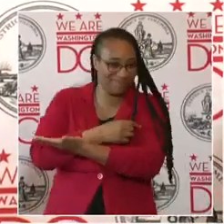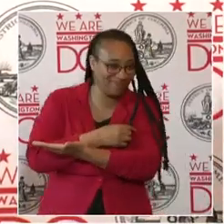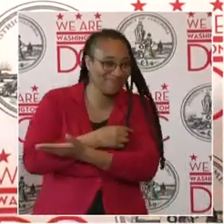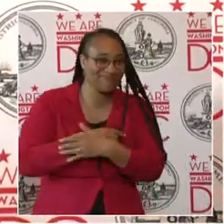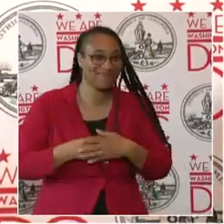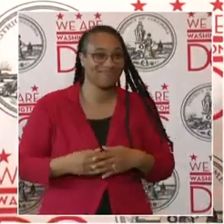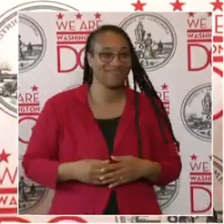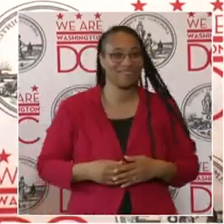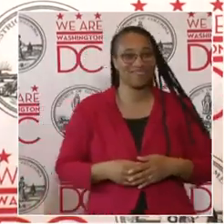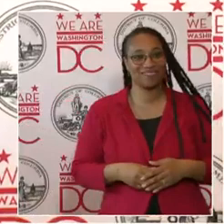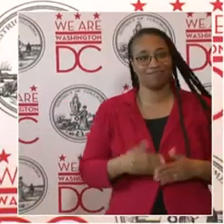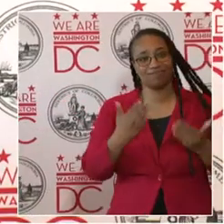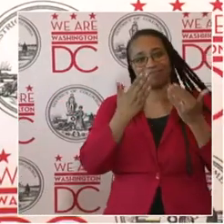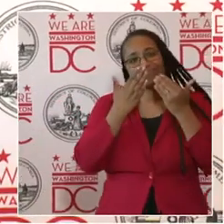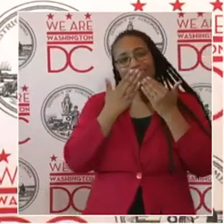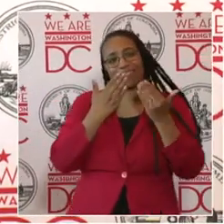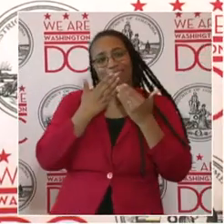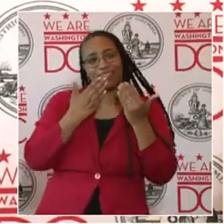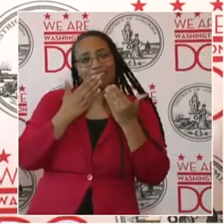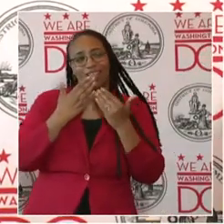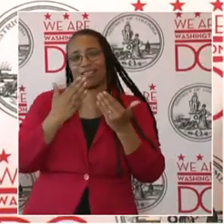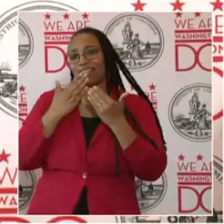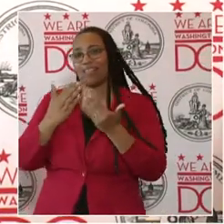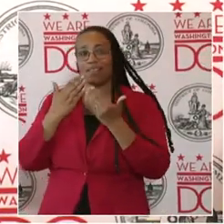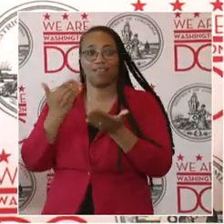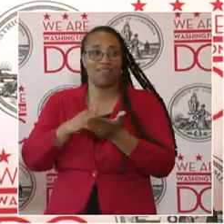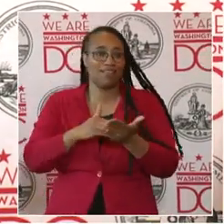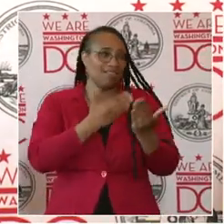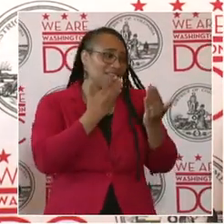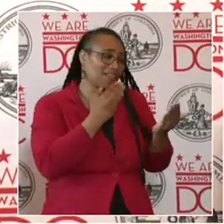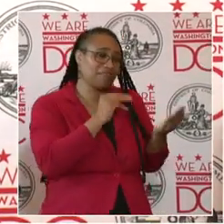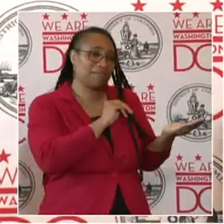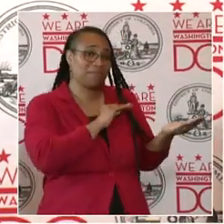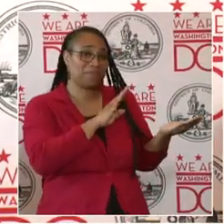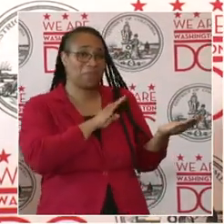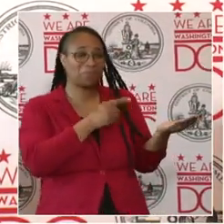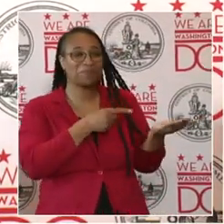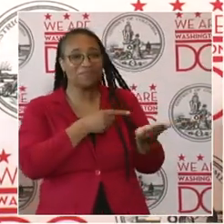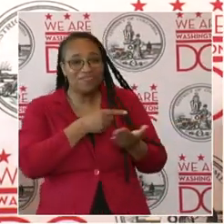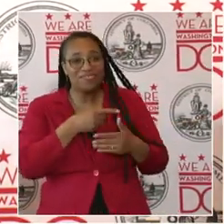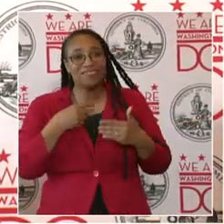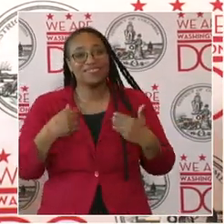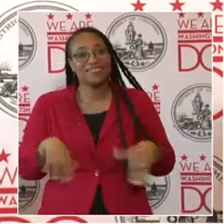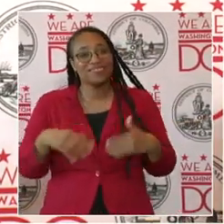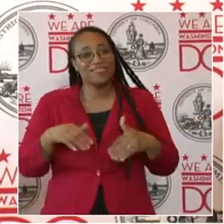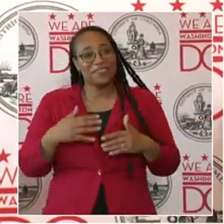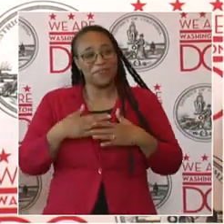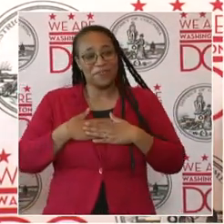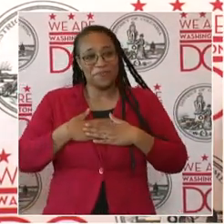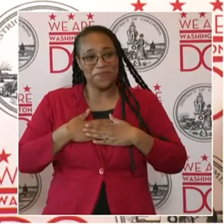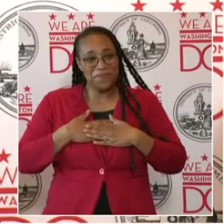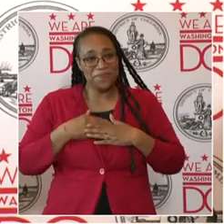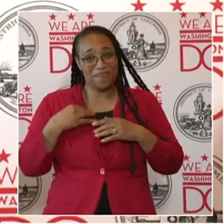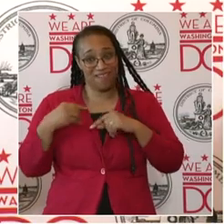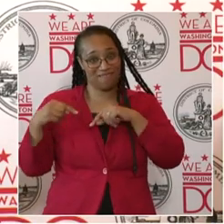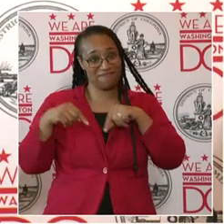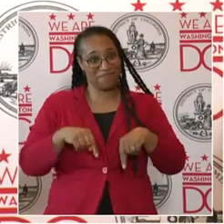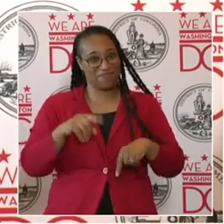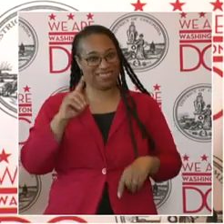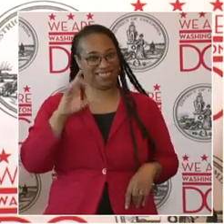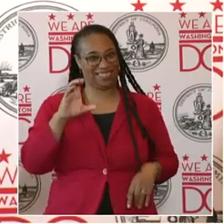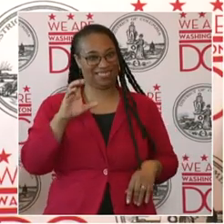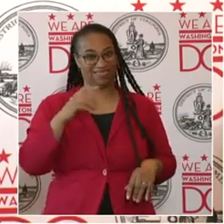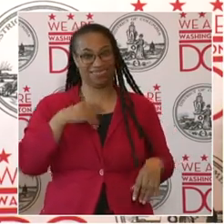Thank you. I want to say thank you to Mayor Bowser. When I first moved to Washington, D.C., this was one of the first